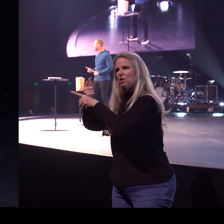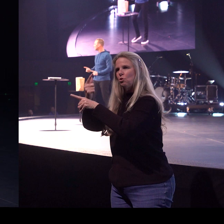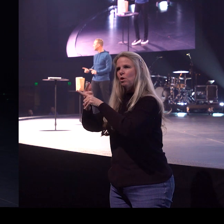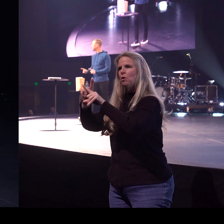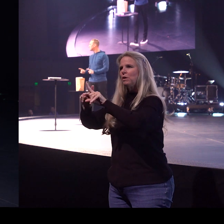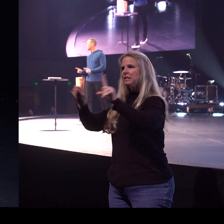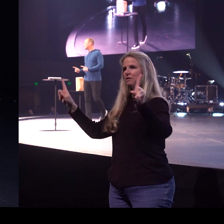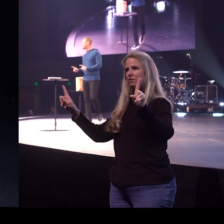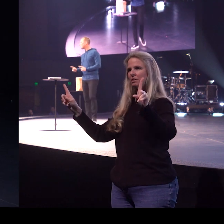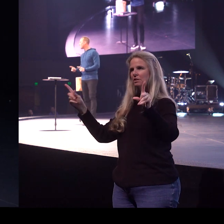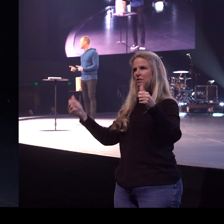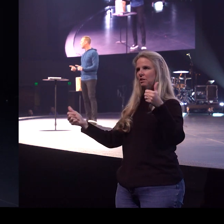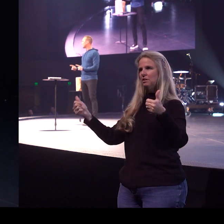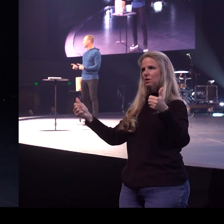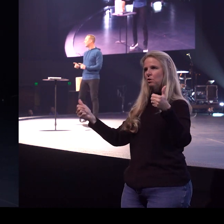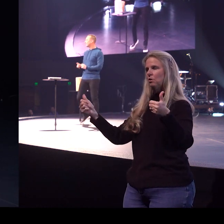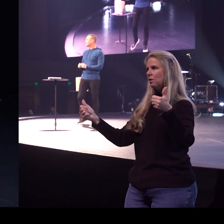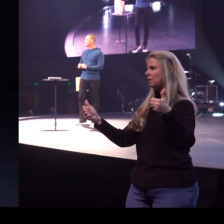the difference?